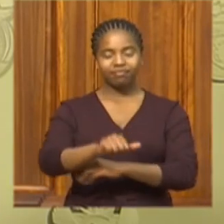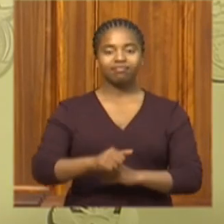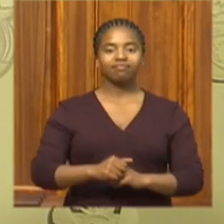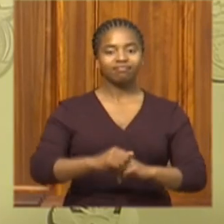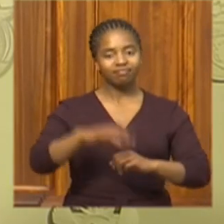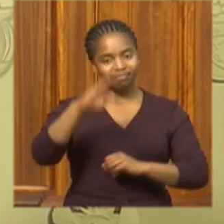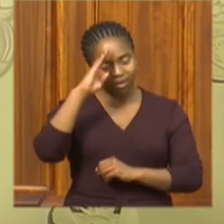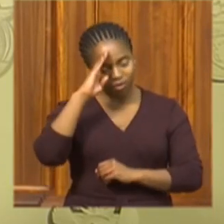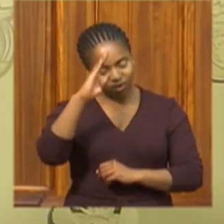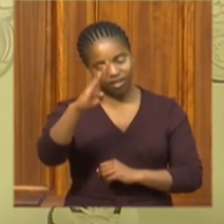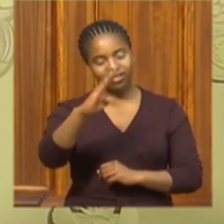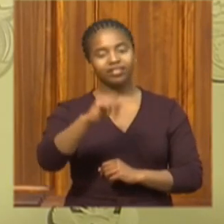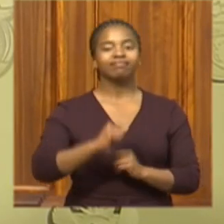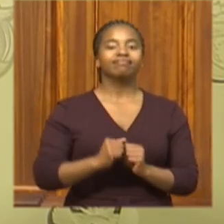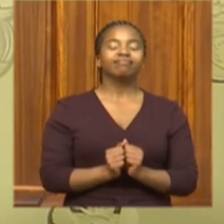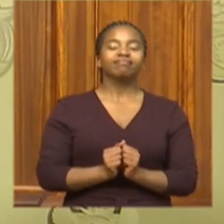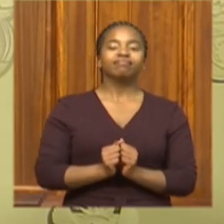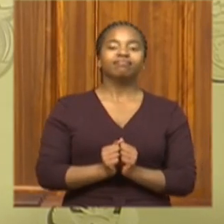dumelang,